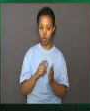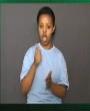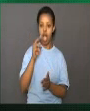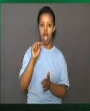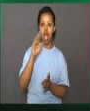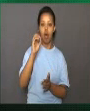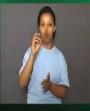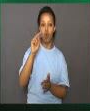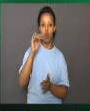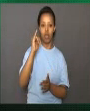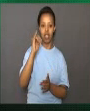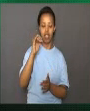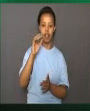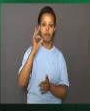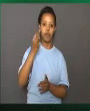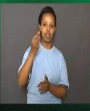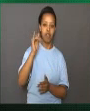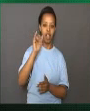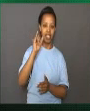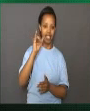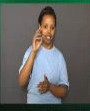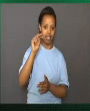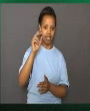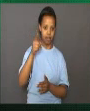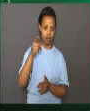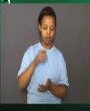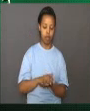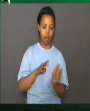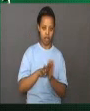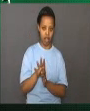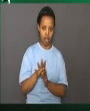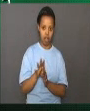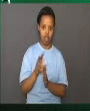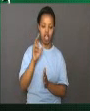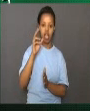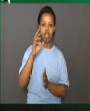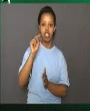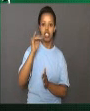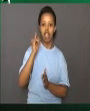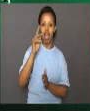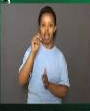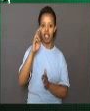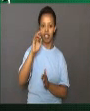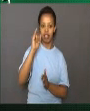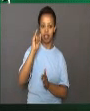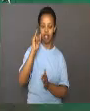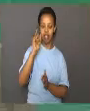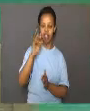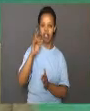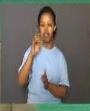ammonifying bacteria, nitrifying bacteria, and denitrifying